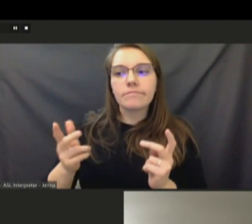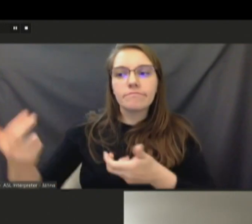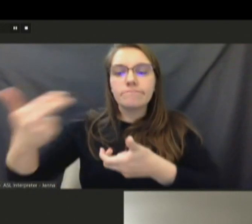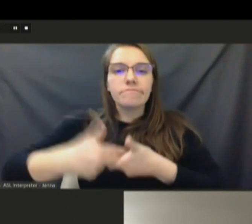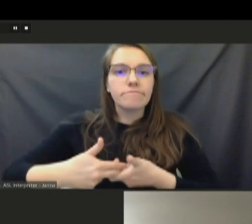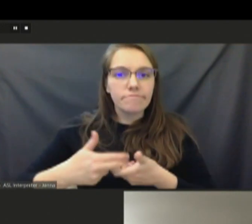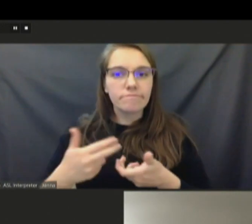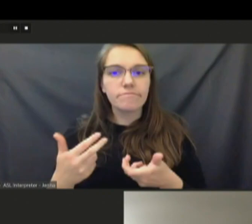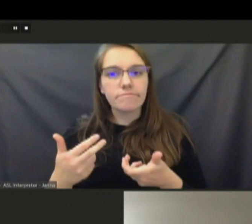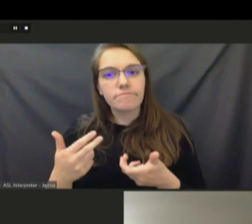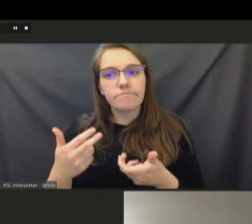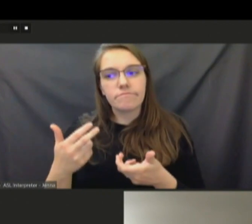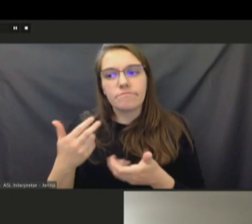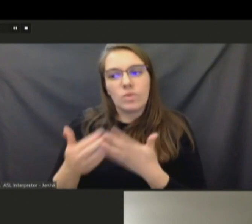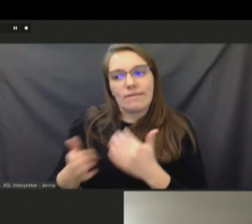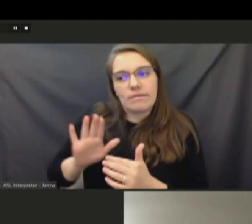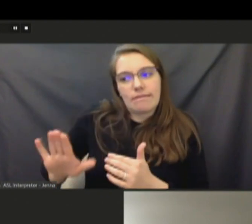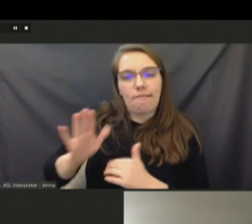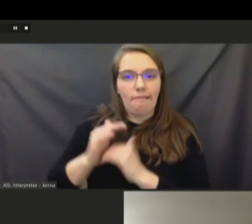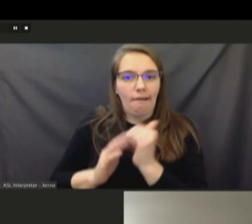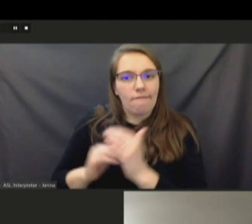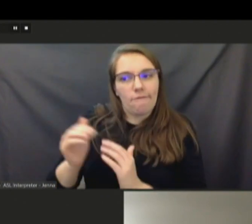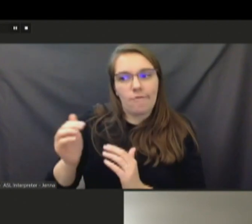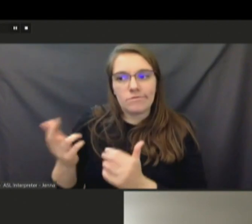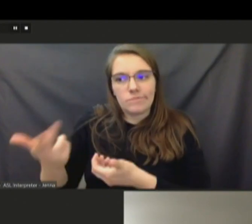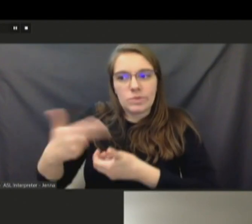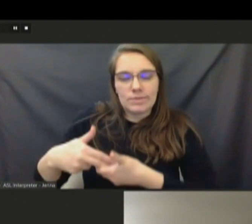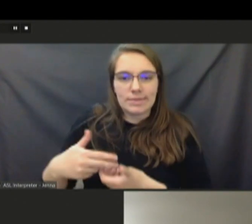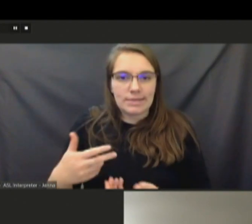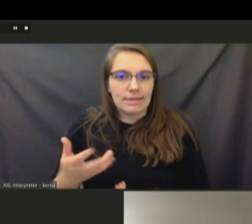to participate in as well. So